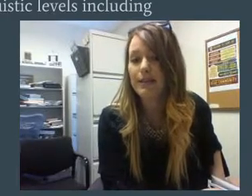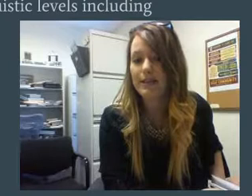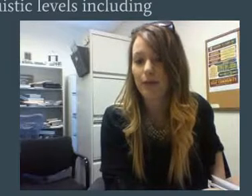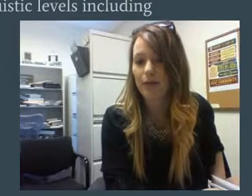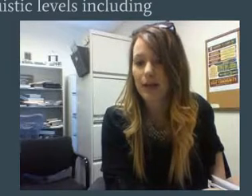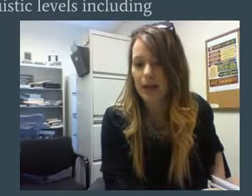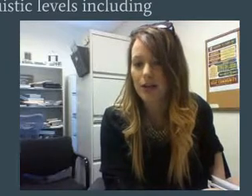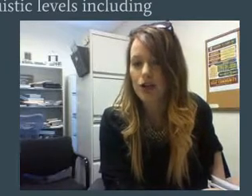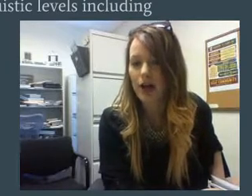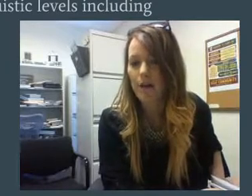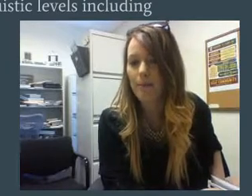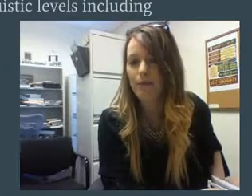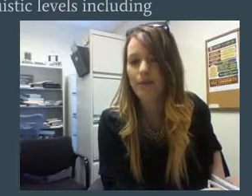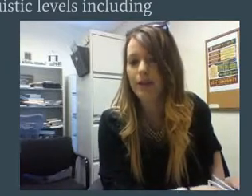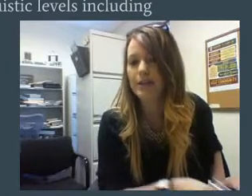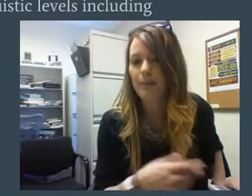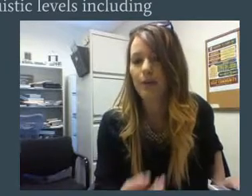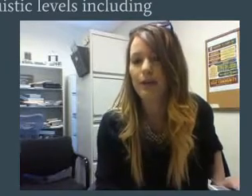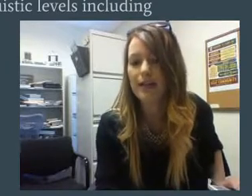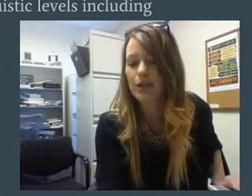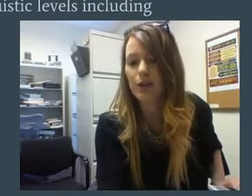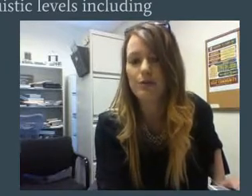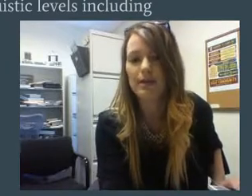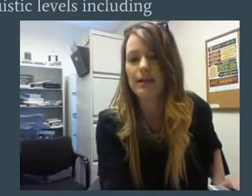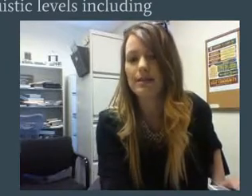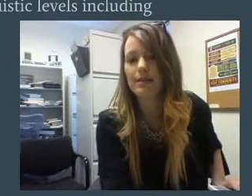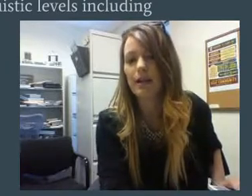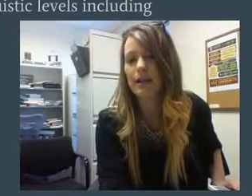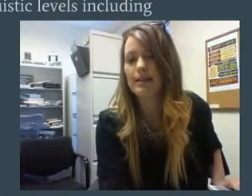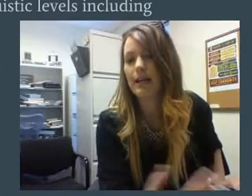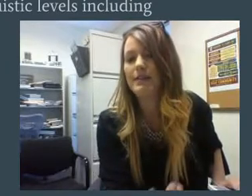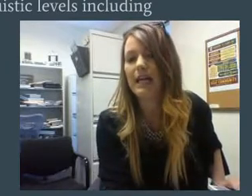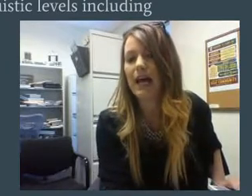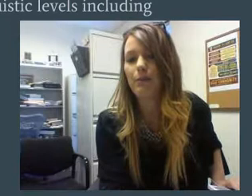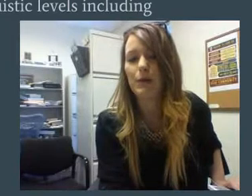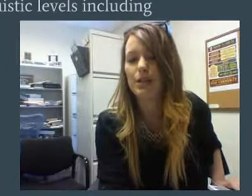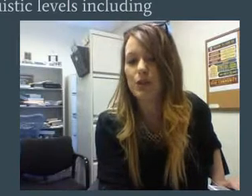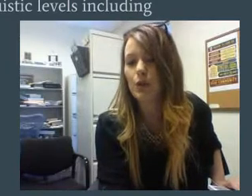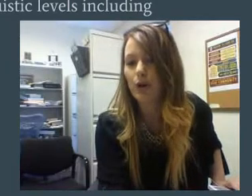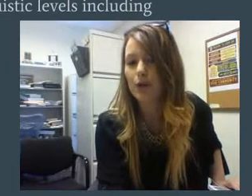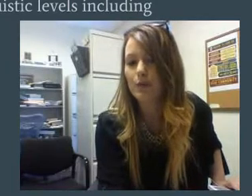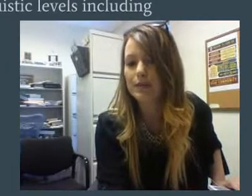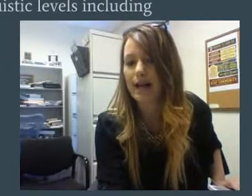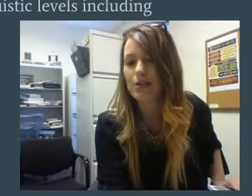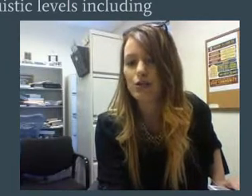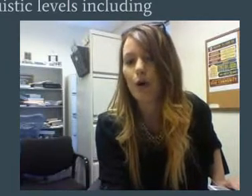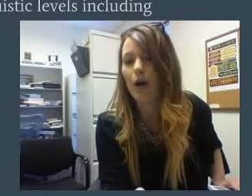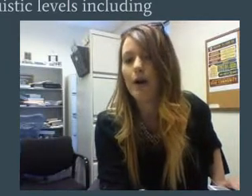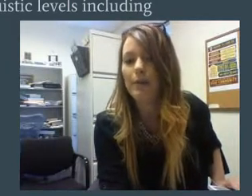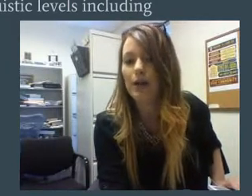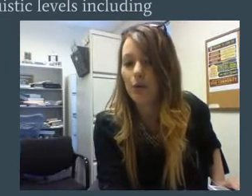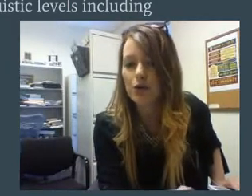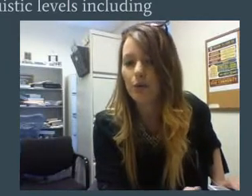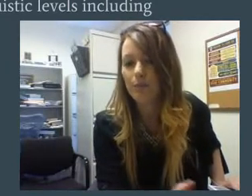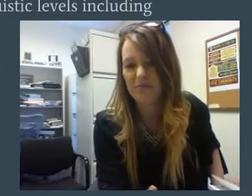grammar that's different from English. The example that we like to use is instead of saying, I'm going to the store, you would sign store,